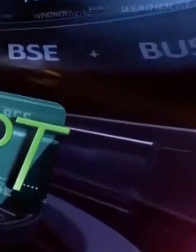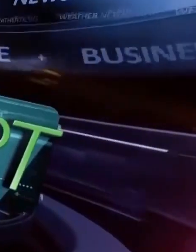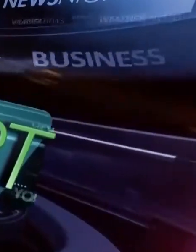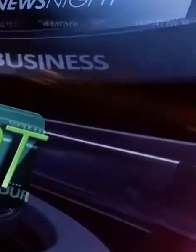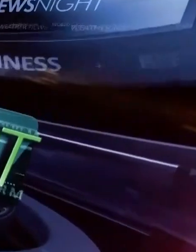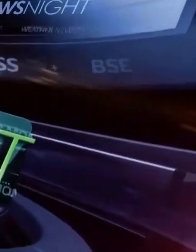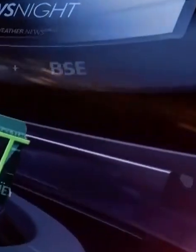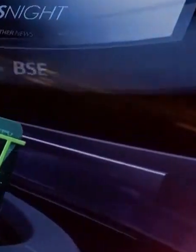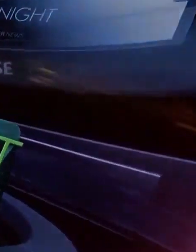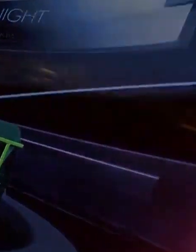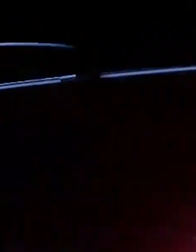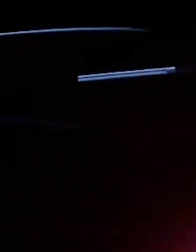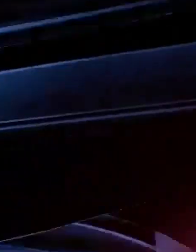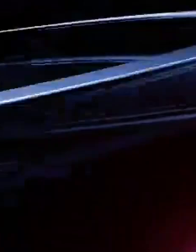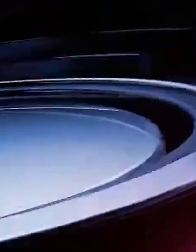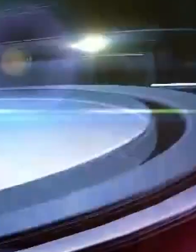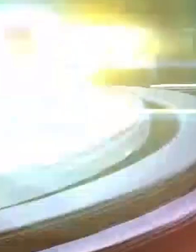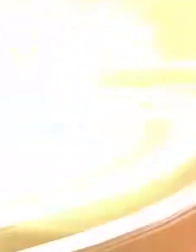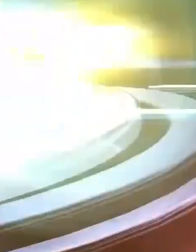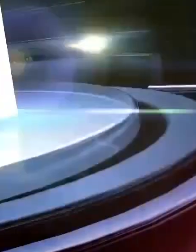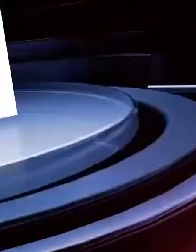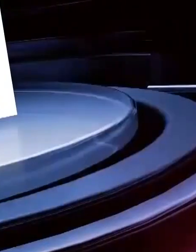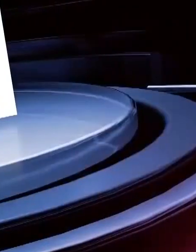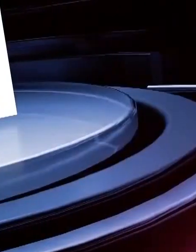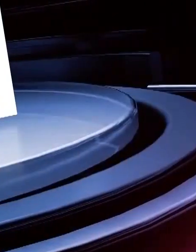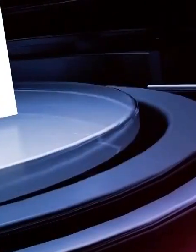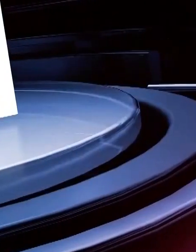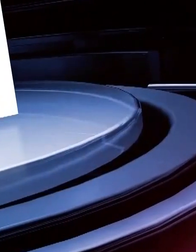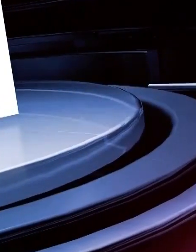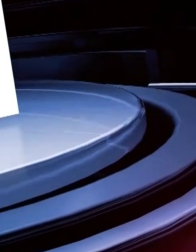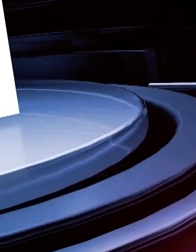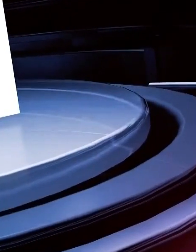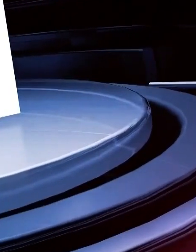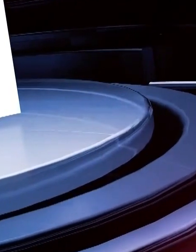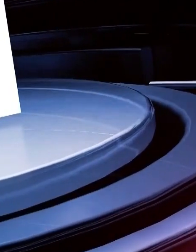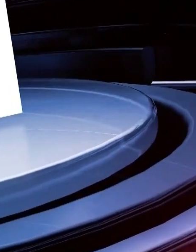The Business Report, brought to you with the compliments of Republic Bank.